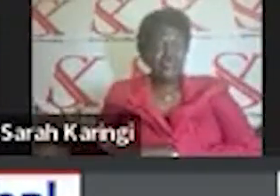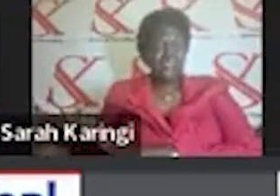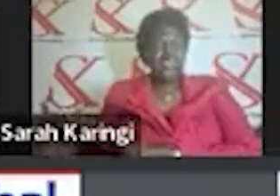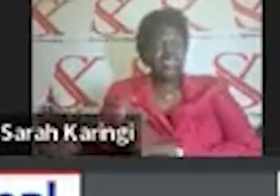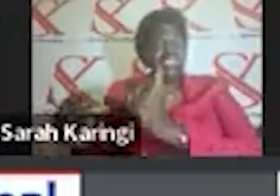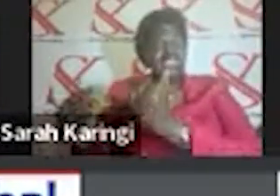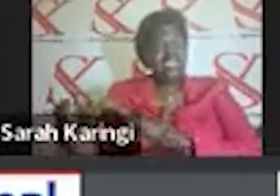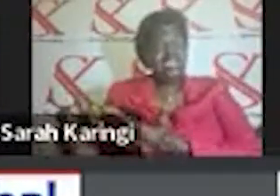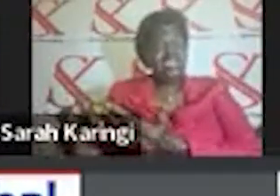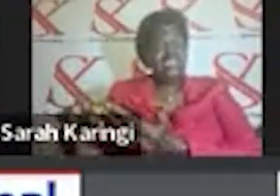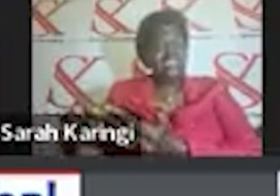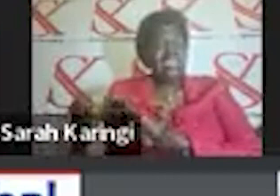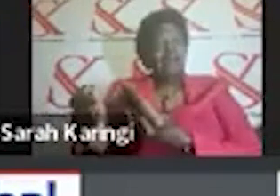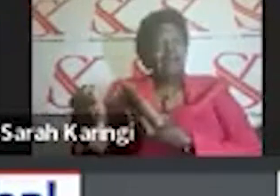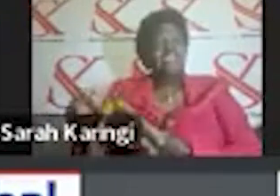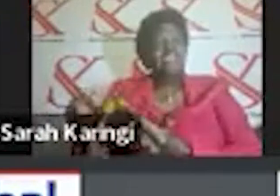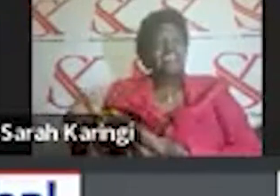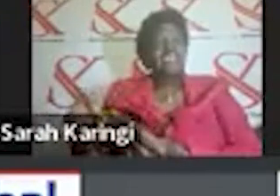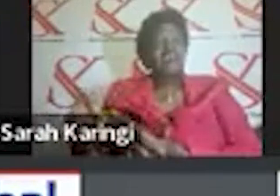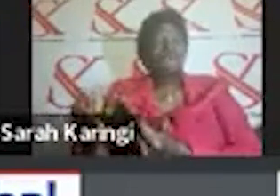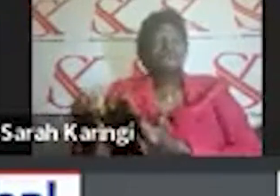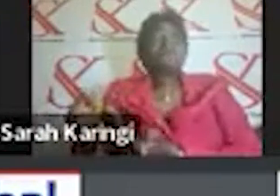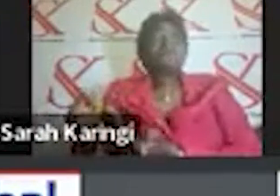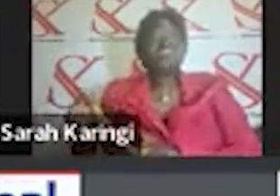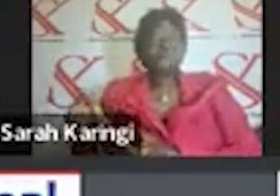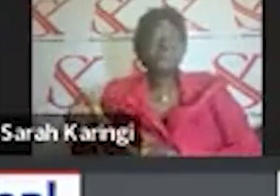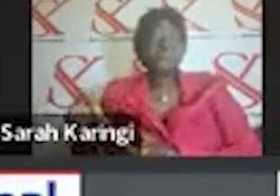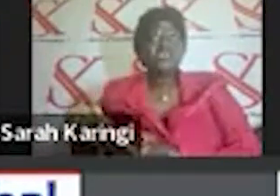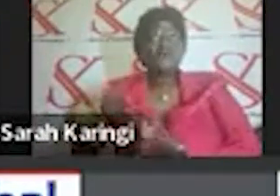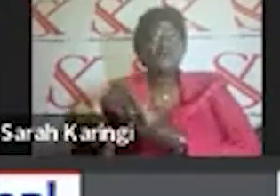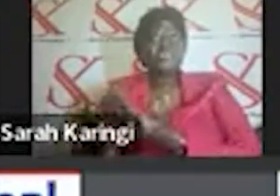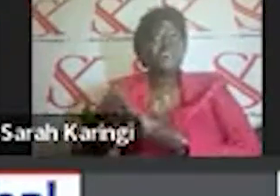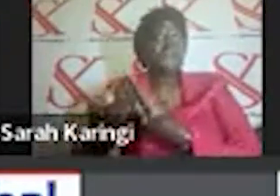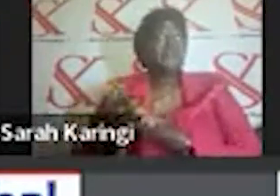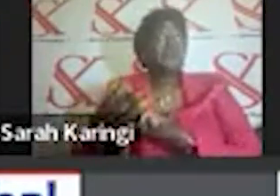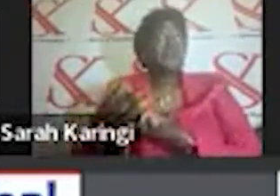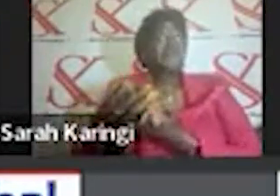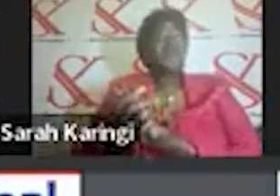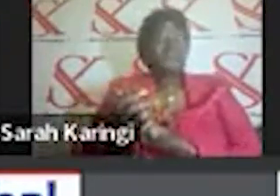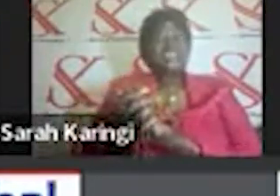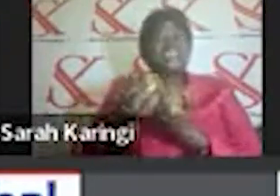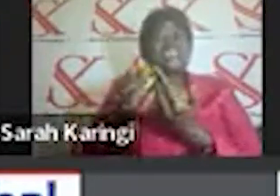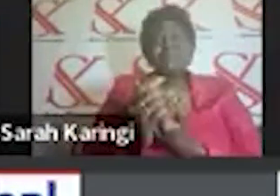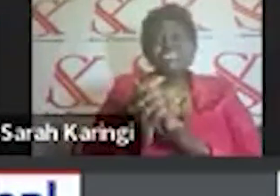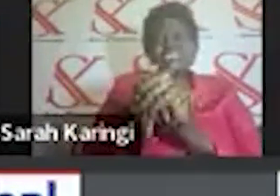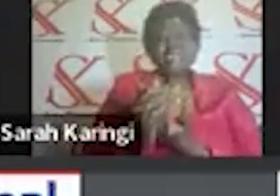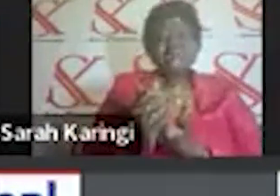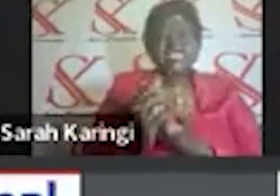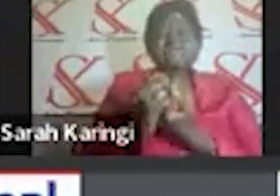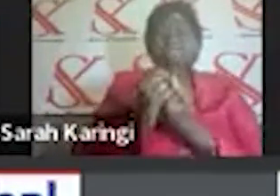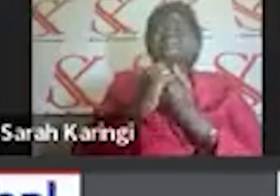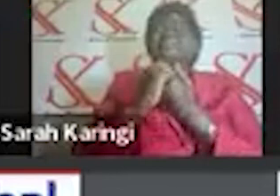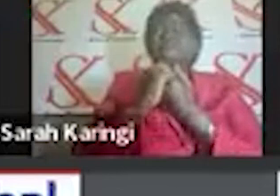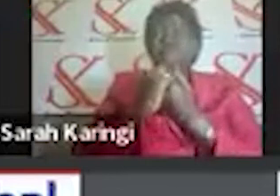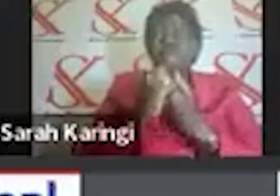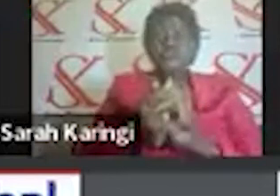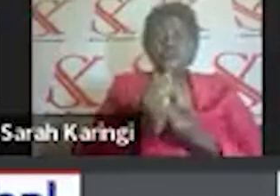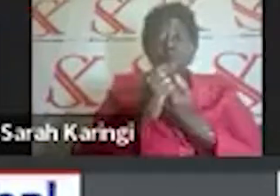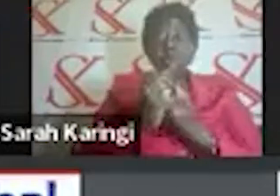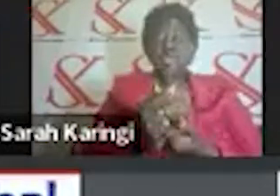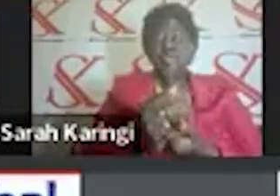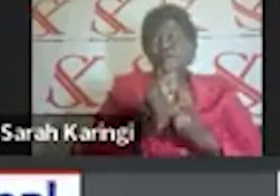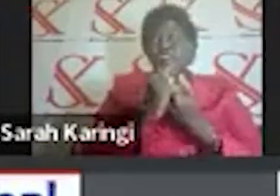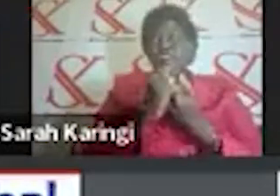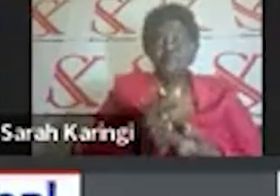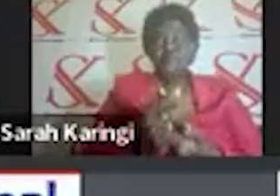something else. Then the other thing is, am I clear on my values? When I talk about my values, there are many times I've refused